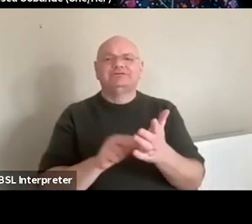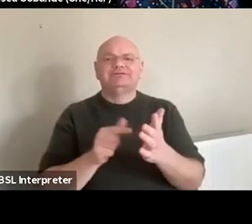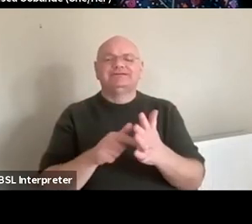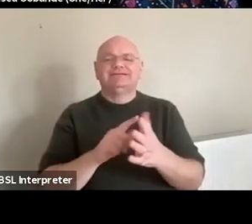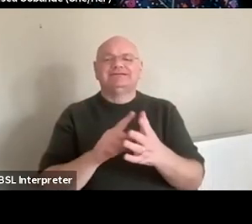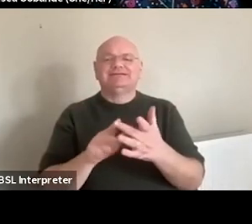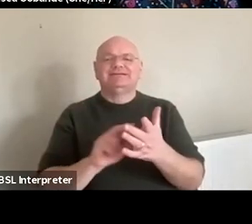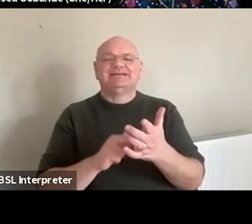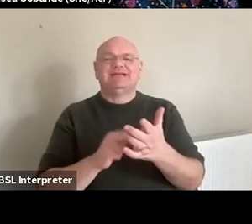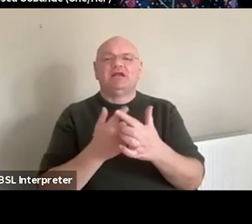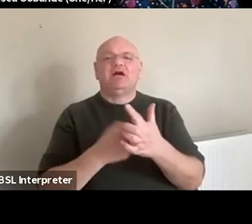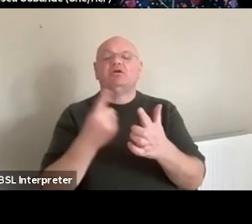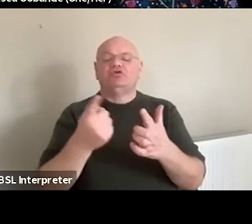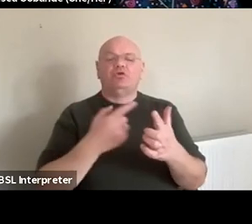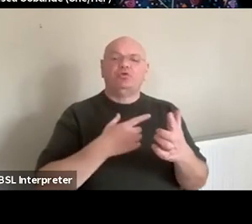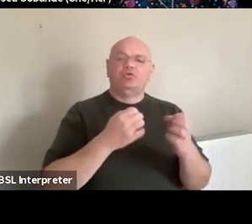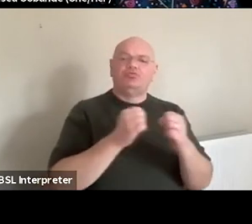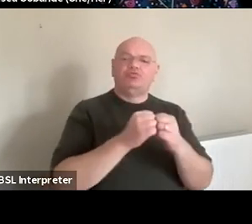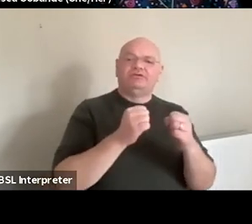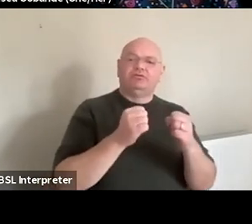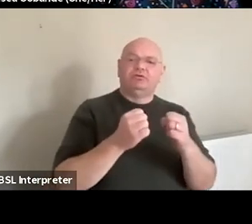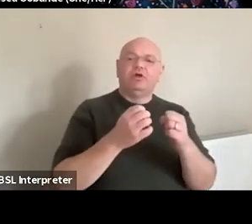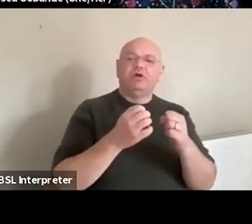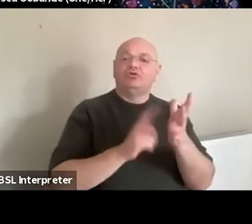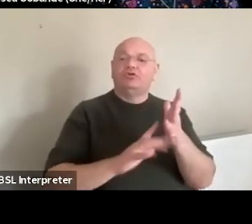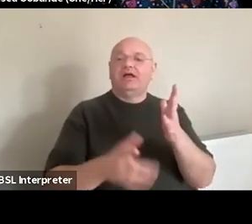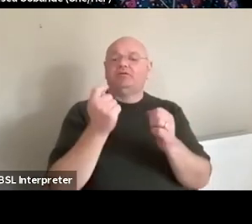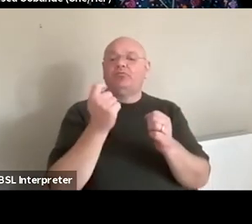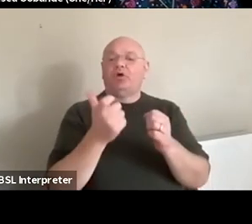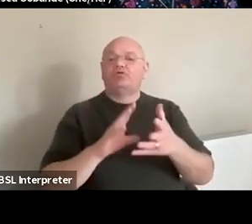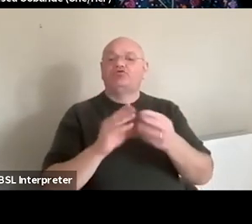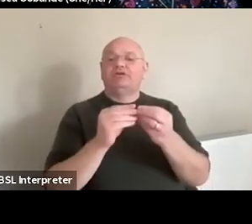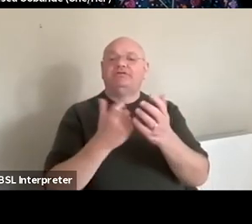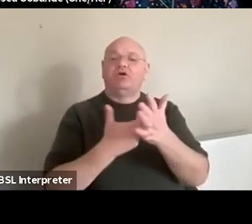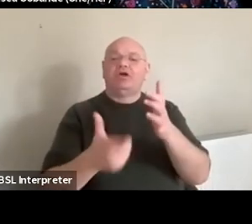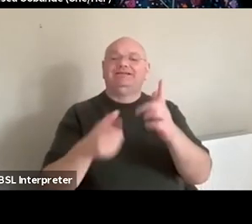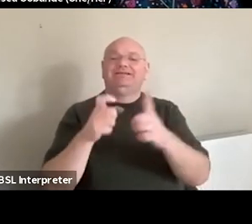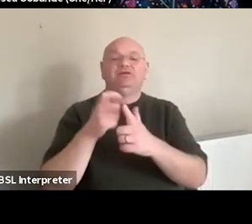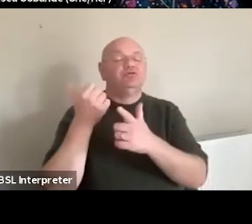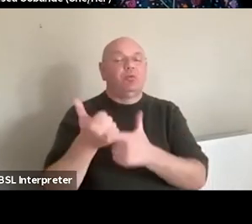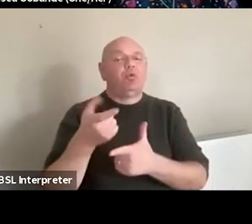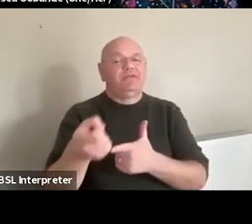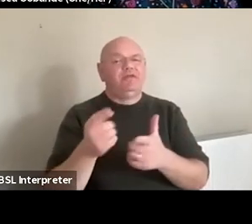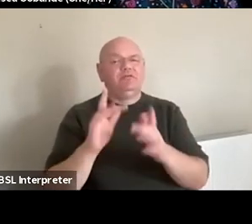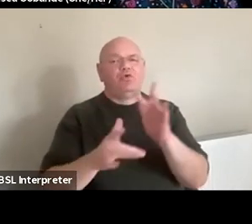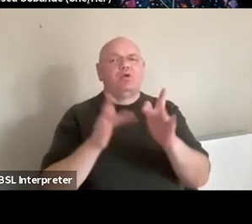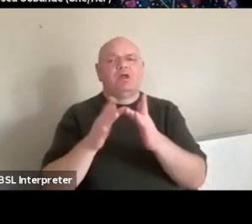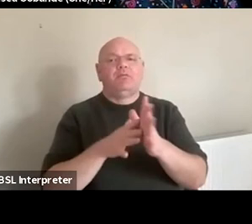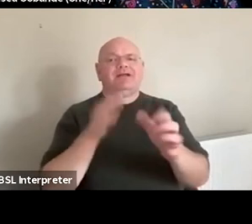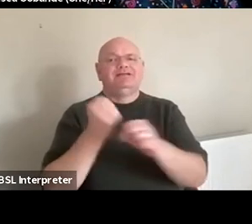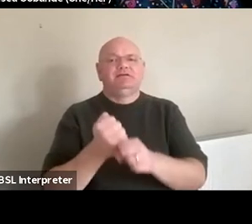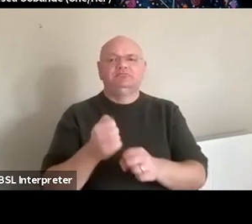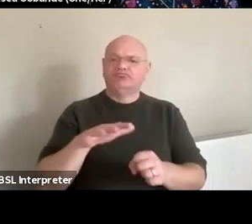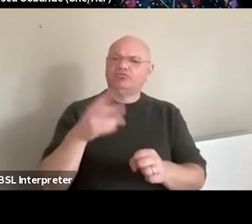and also Bristol and Bath Creative R&D. And a couple of months ago, we had an event where